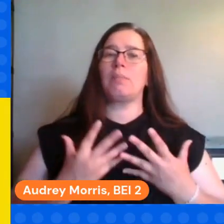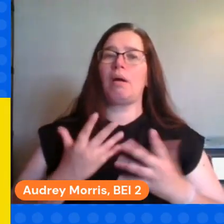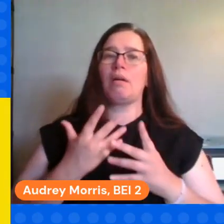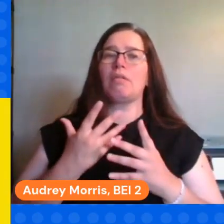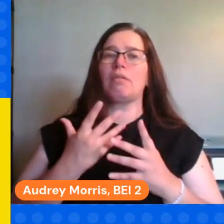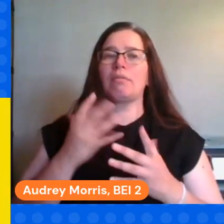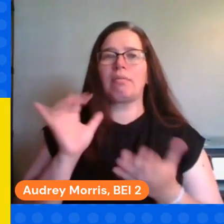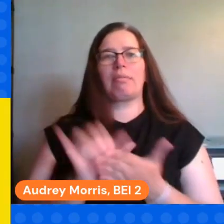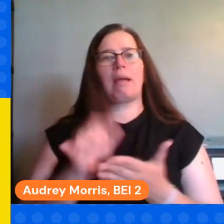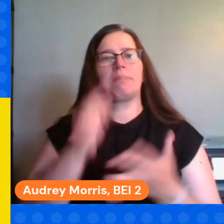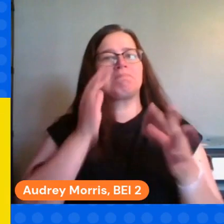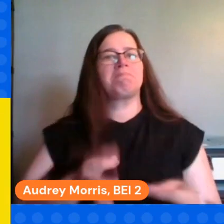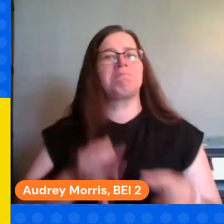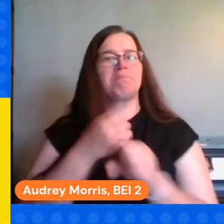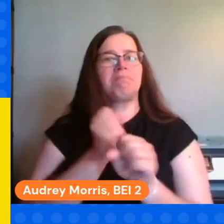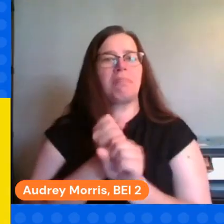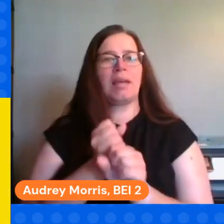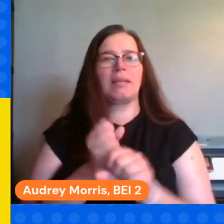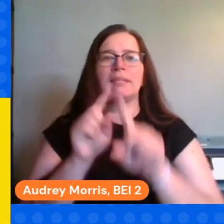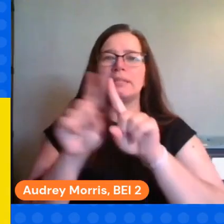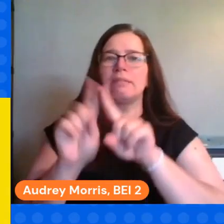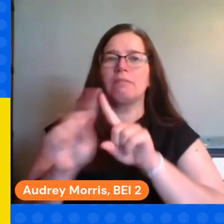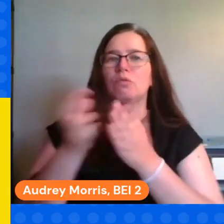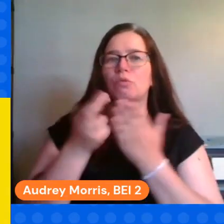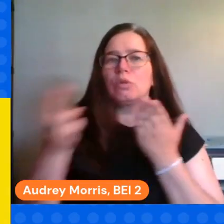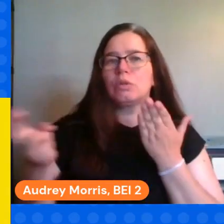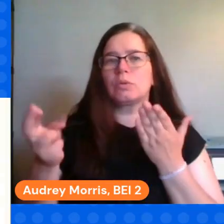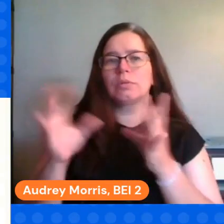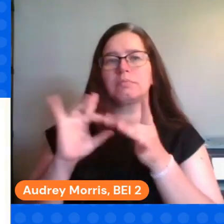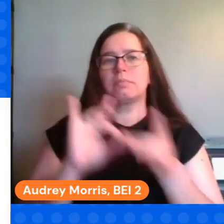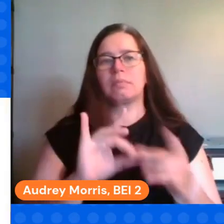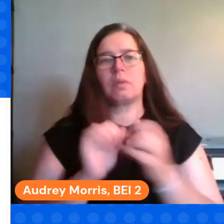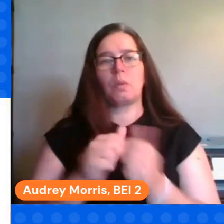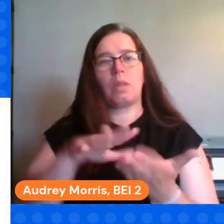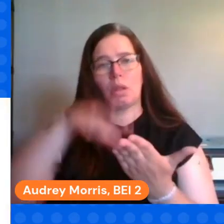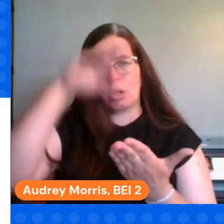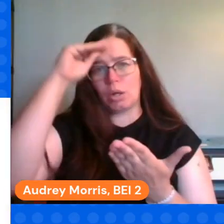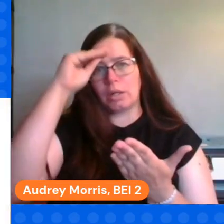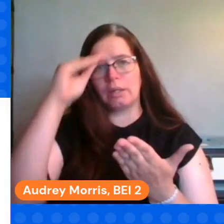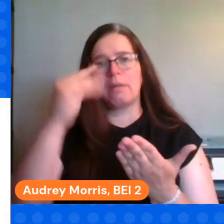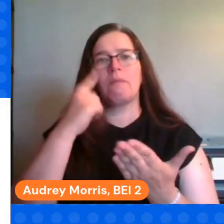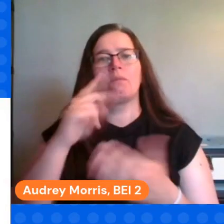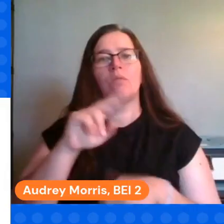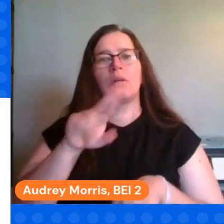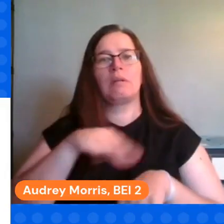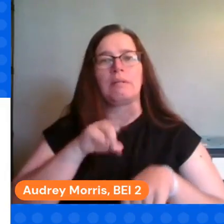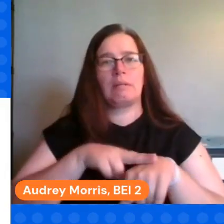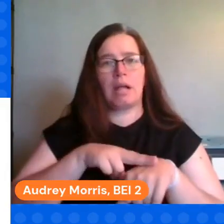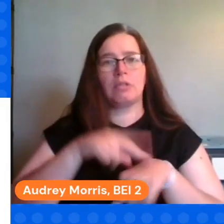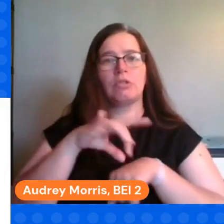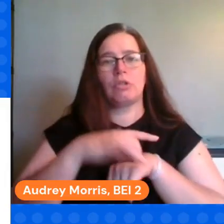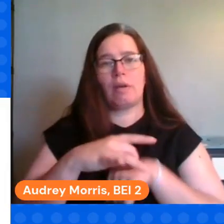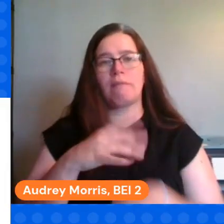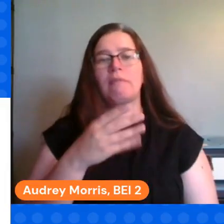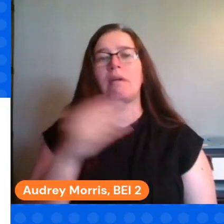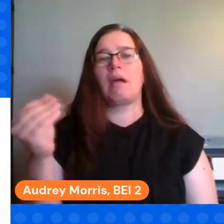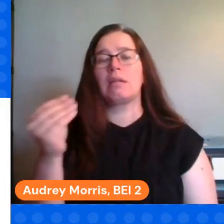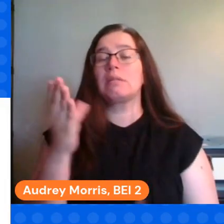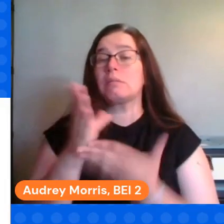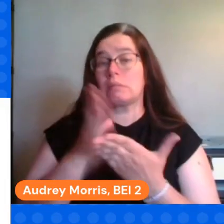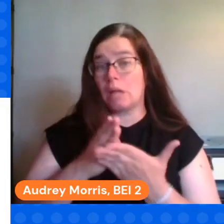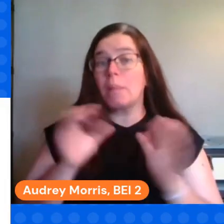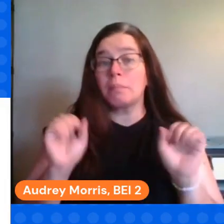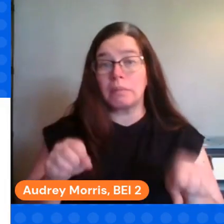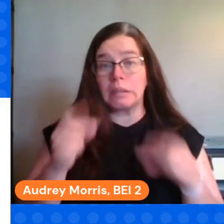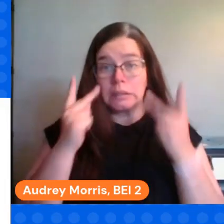this different resources with learning with National Geographic. And some of them you're going to be able to see in our